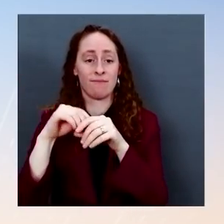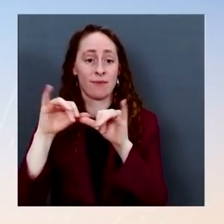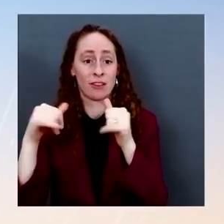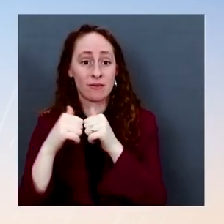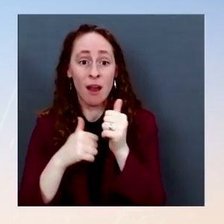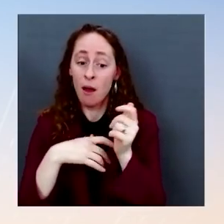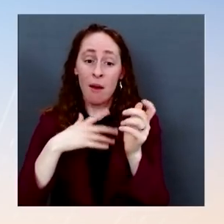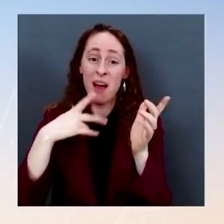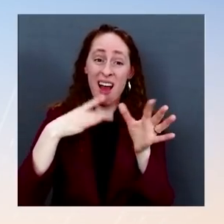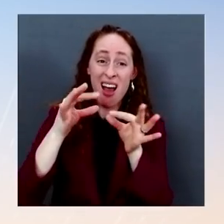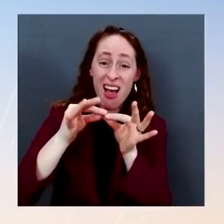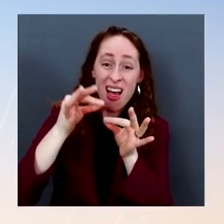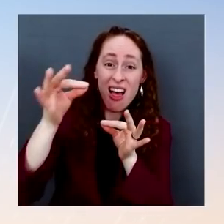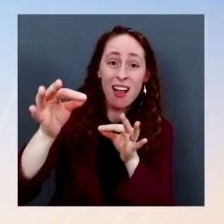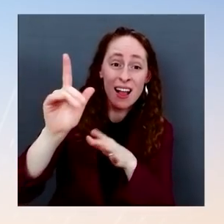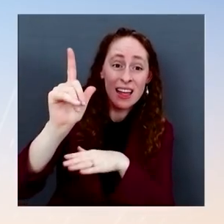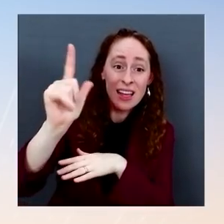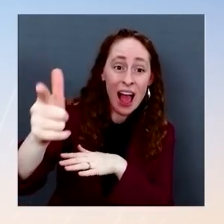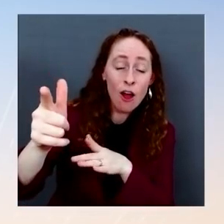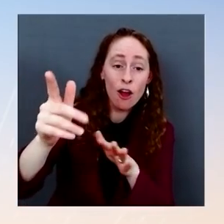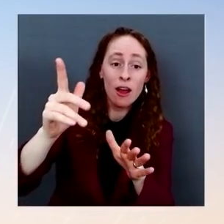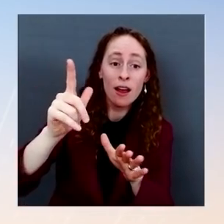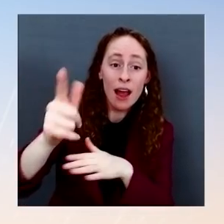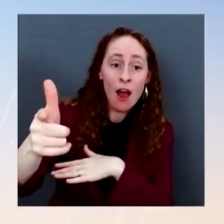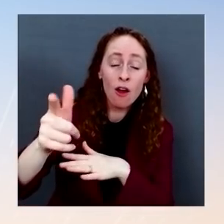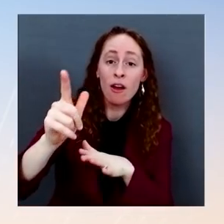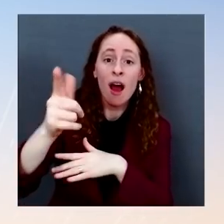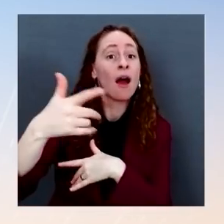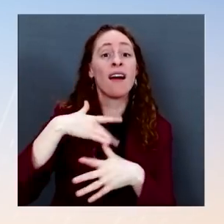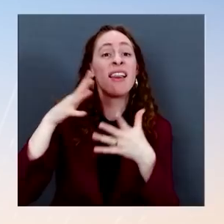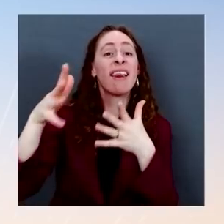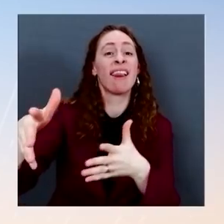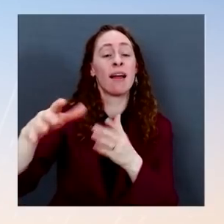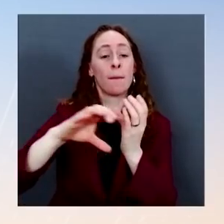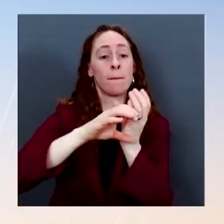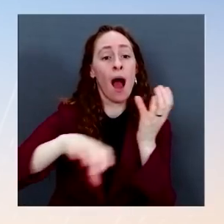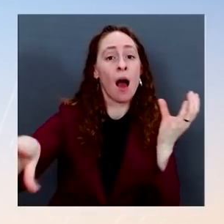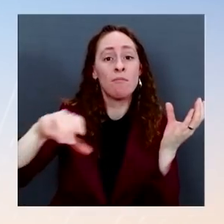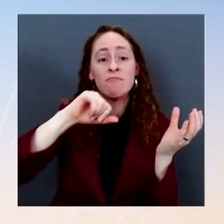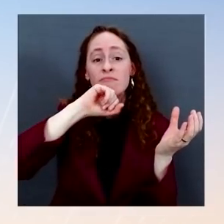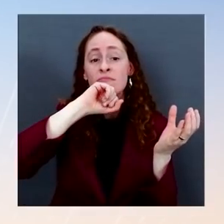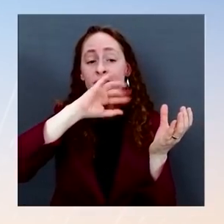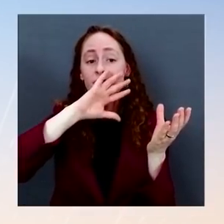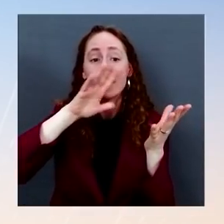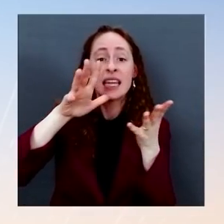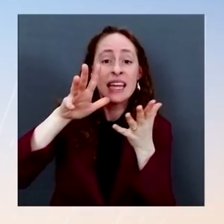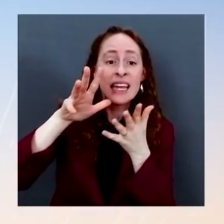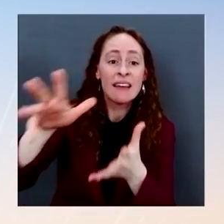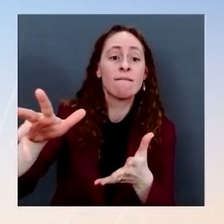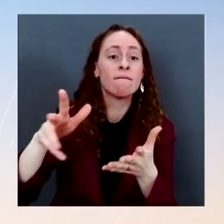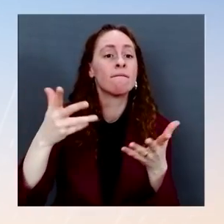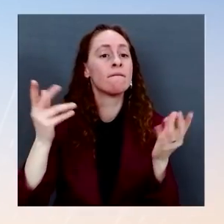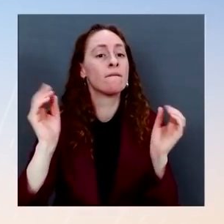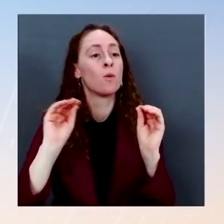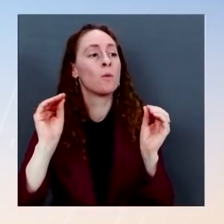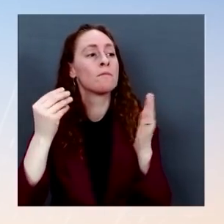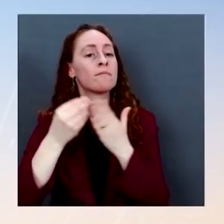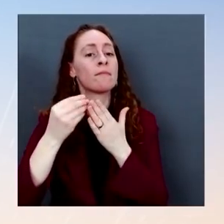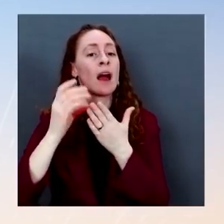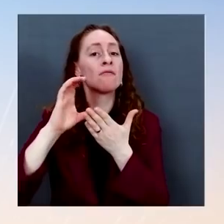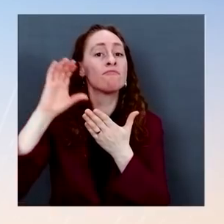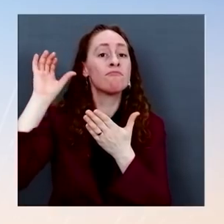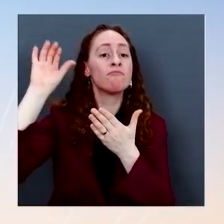pipes for millions of communities, of people in communities across the country, we disagree with that. Or if